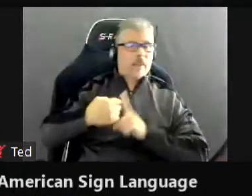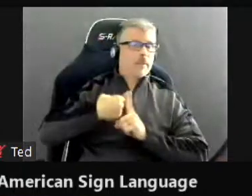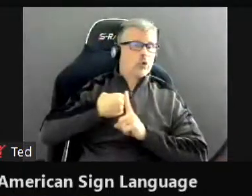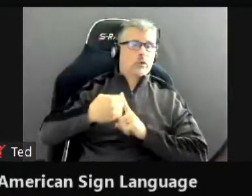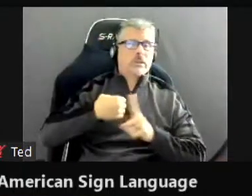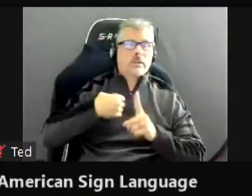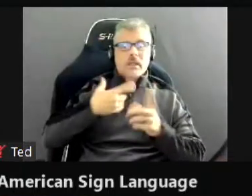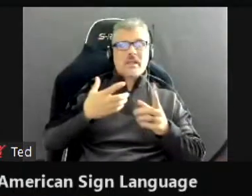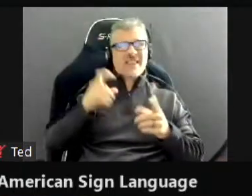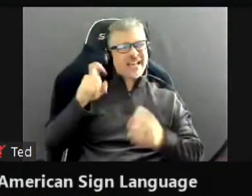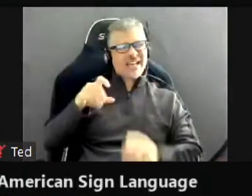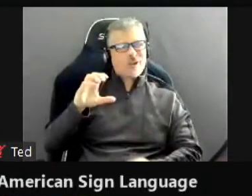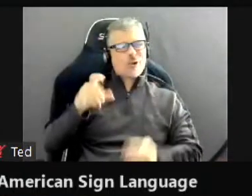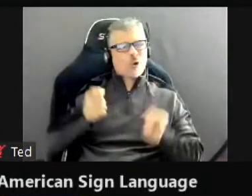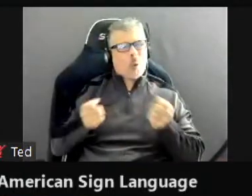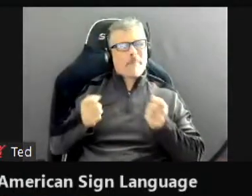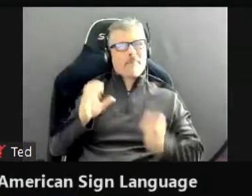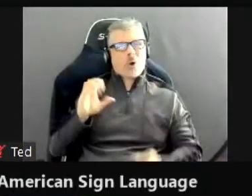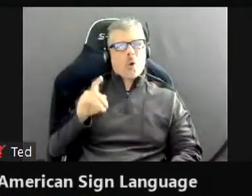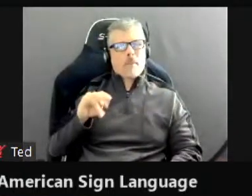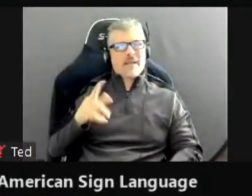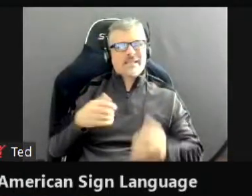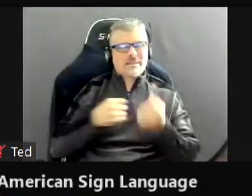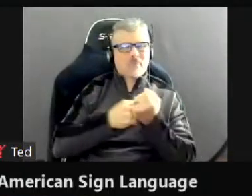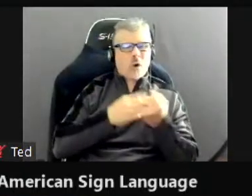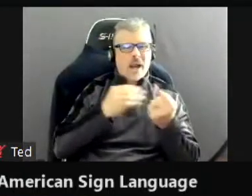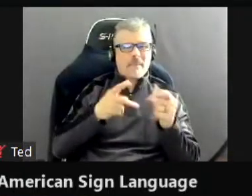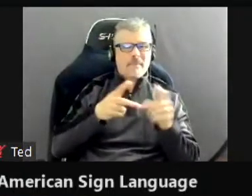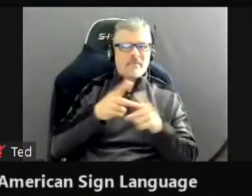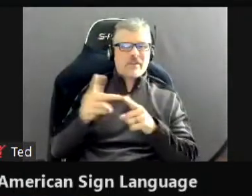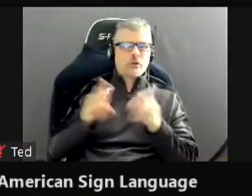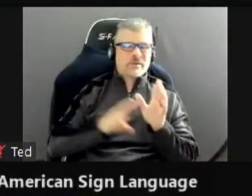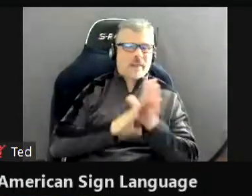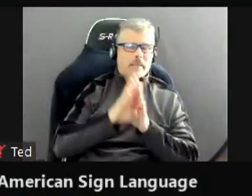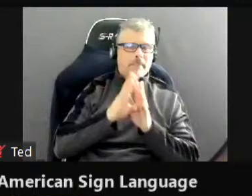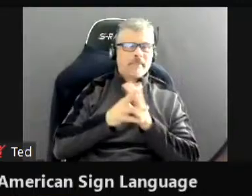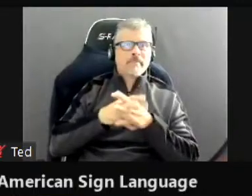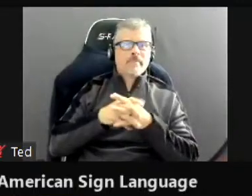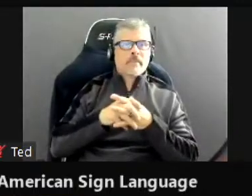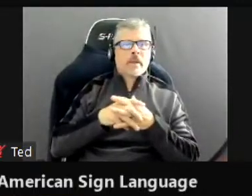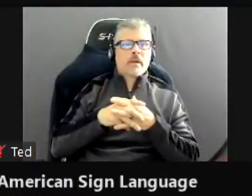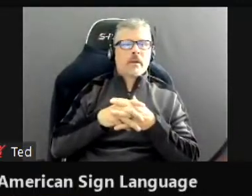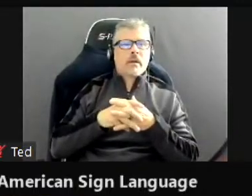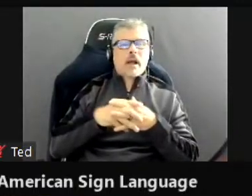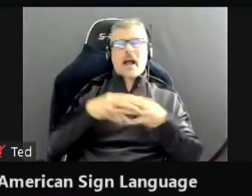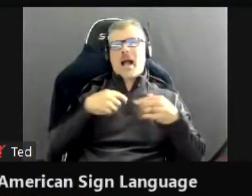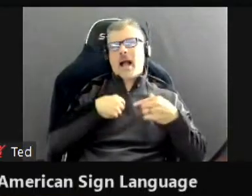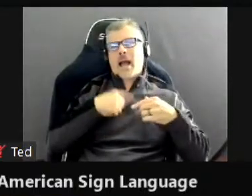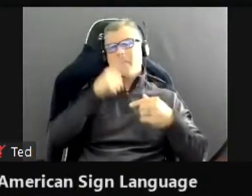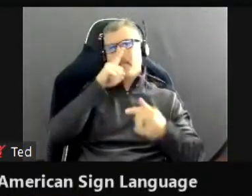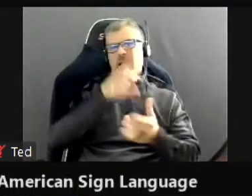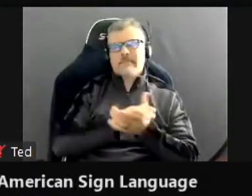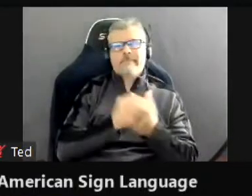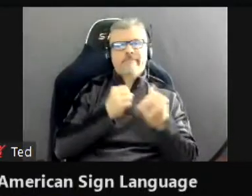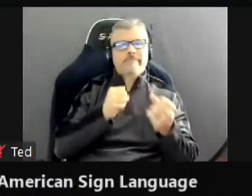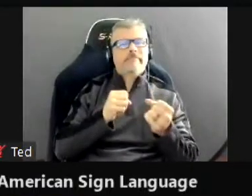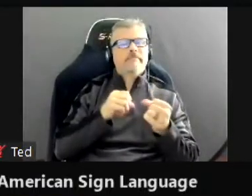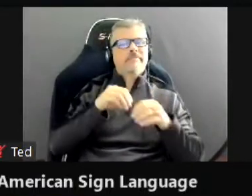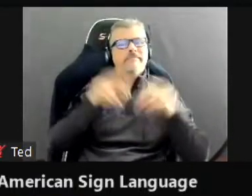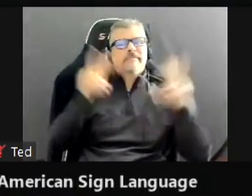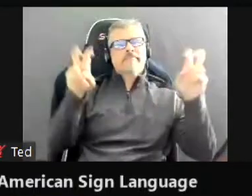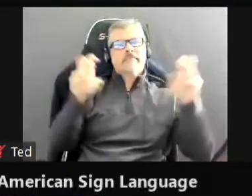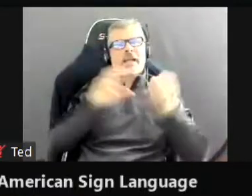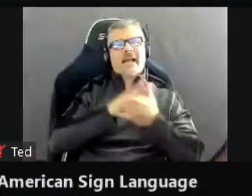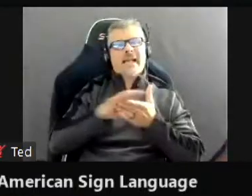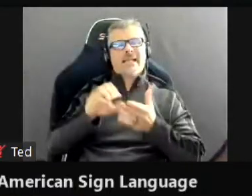coping support and professional development. I believe in clean slate. I've most of my